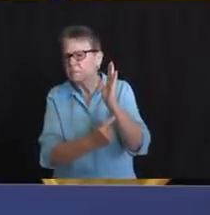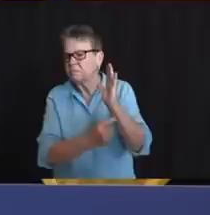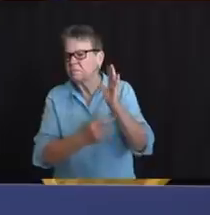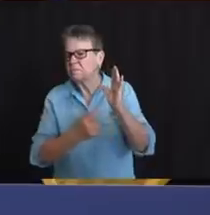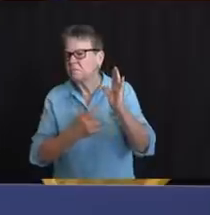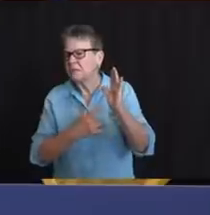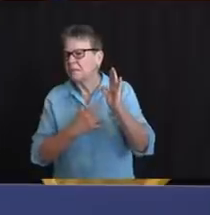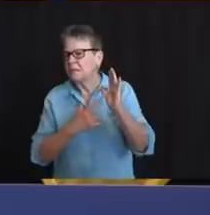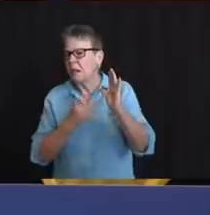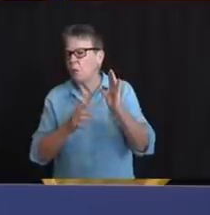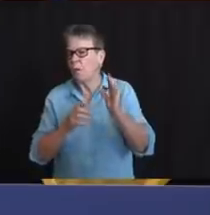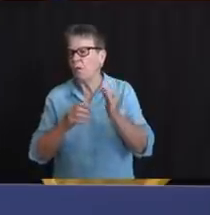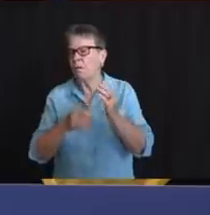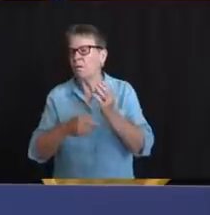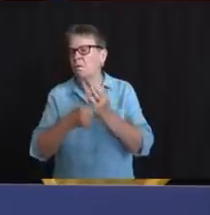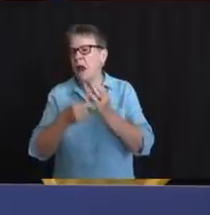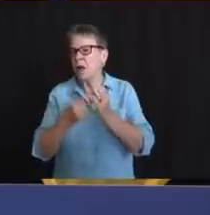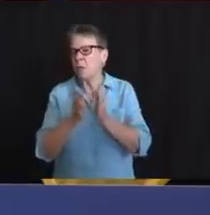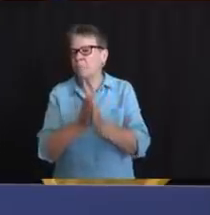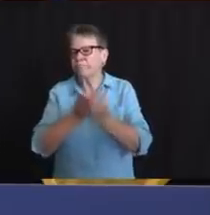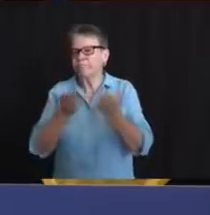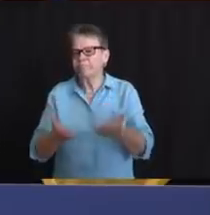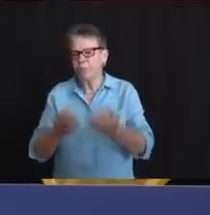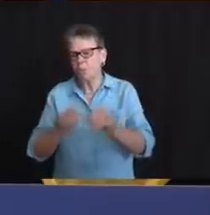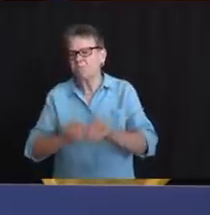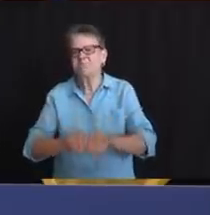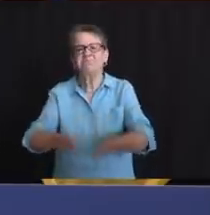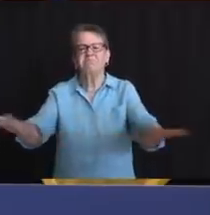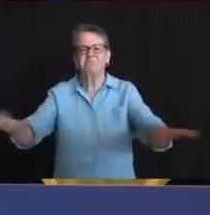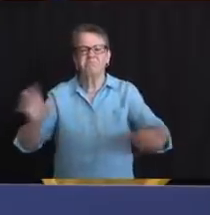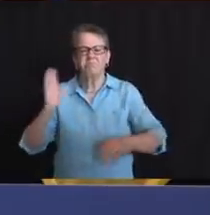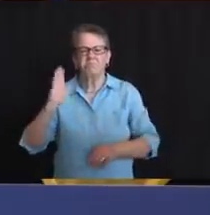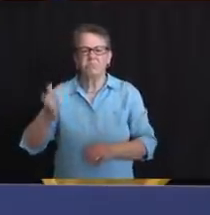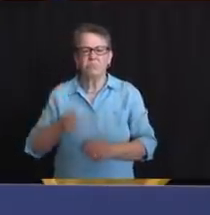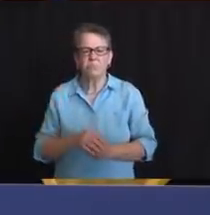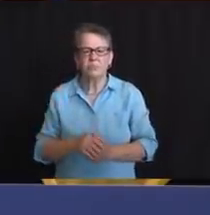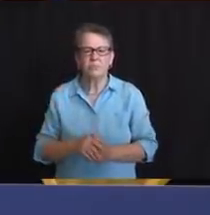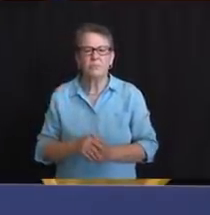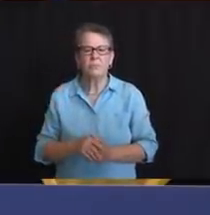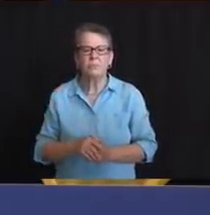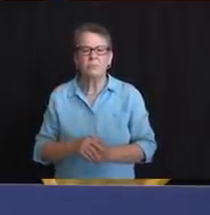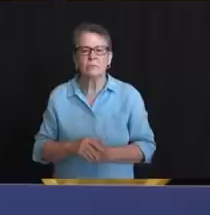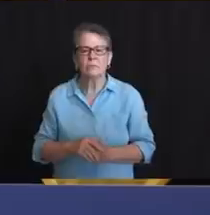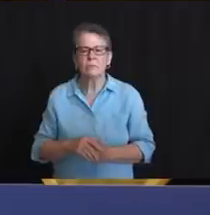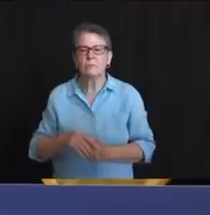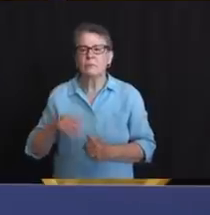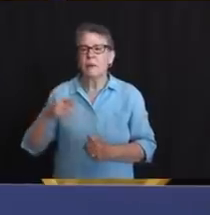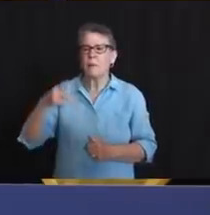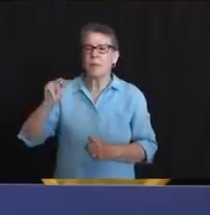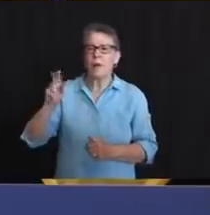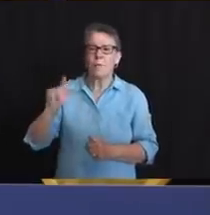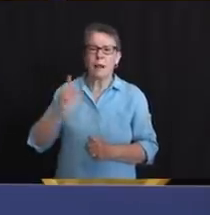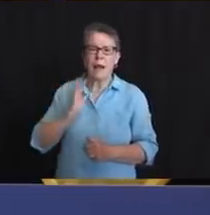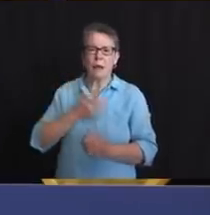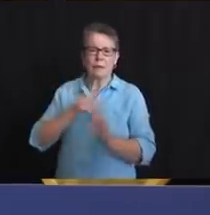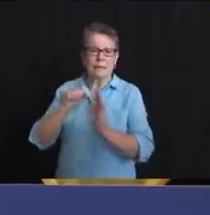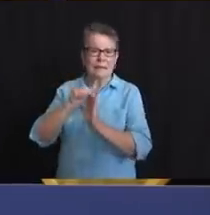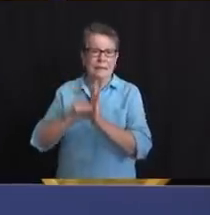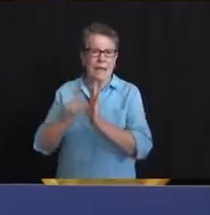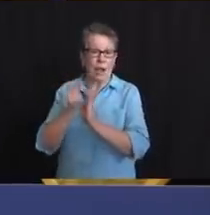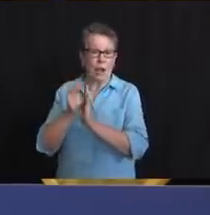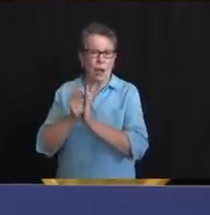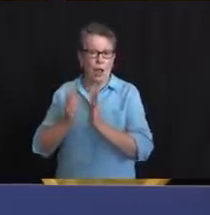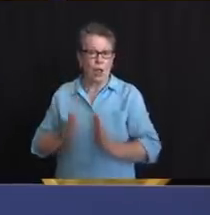Anything to add to that? Today's announcement doesn't affect K through 12 settings, but we'll certainly be closely following CDC guidance should they change